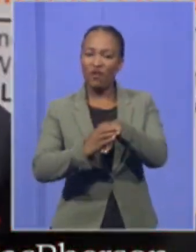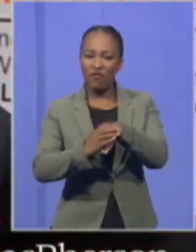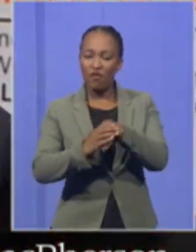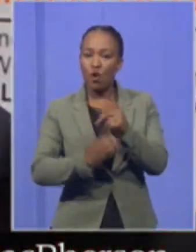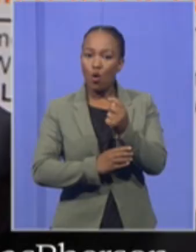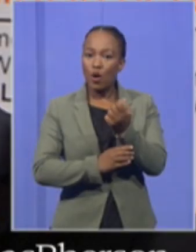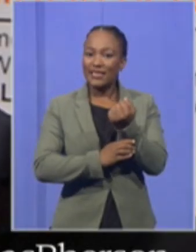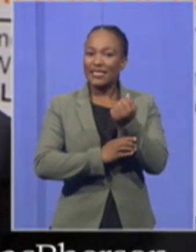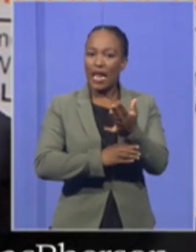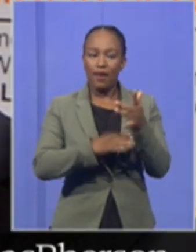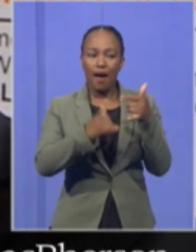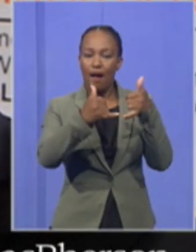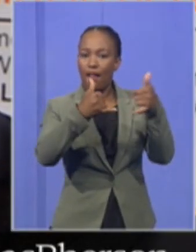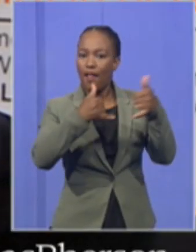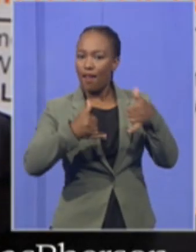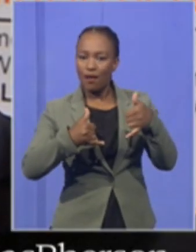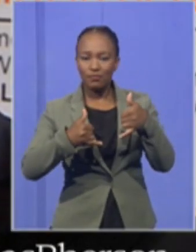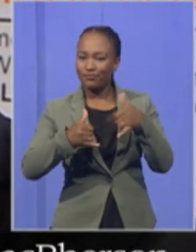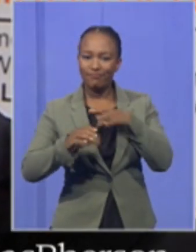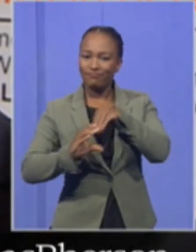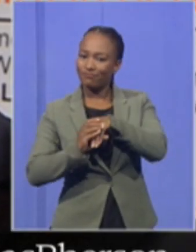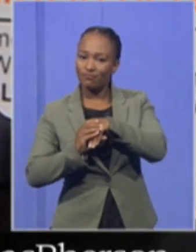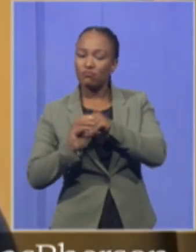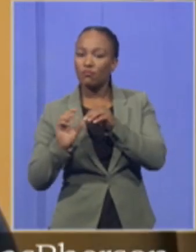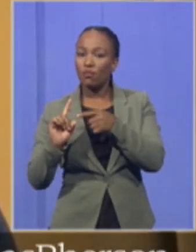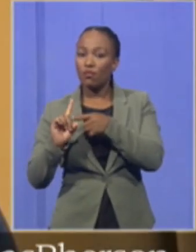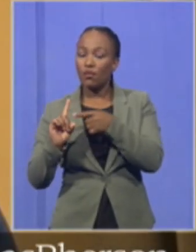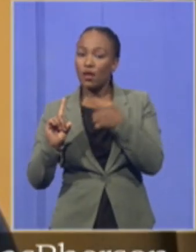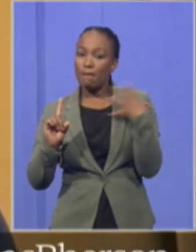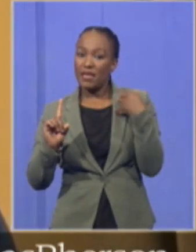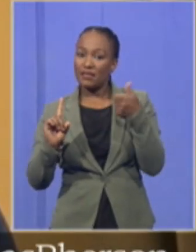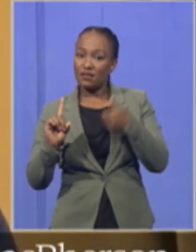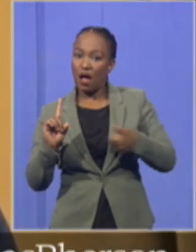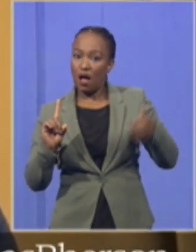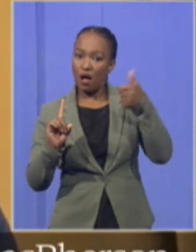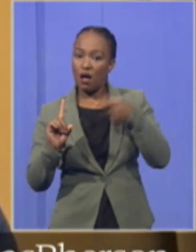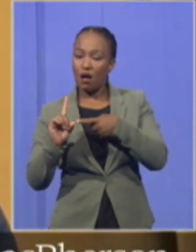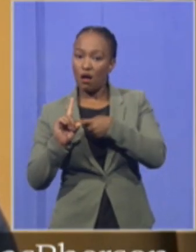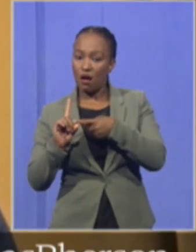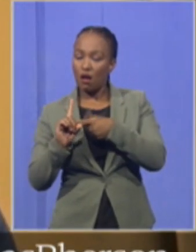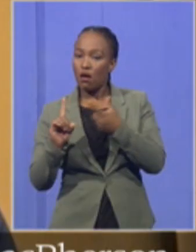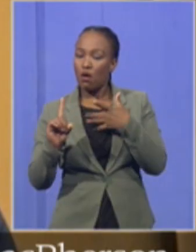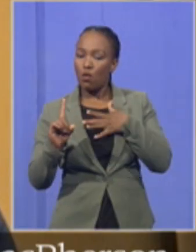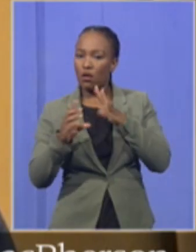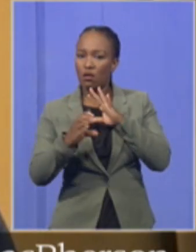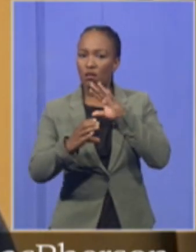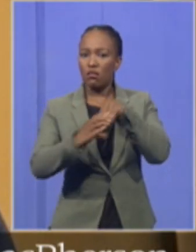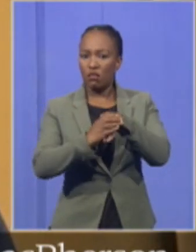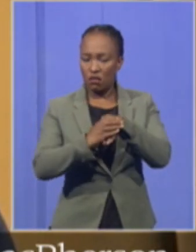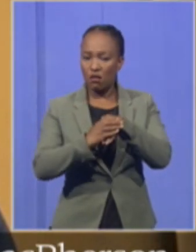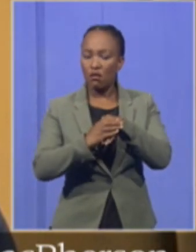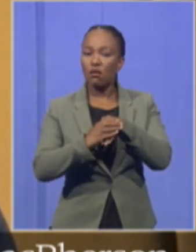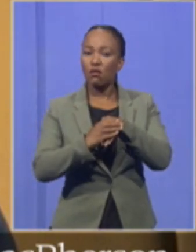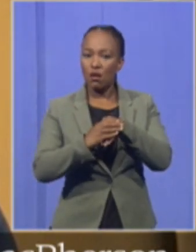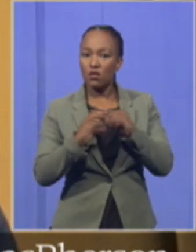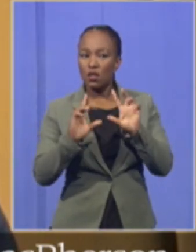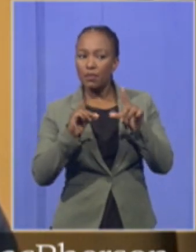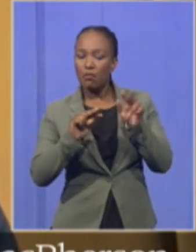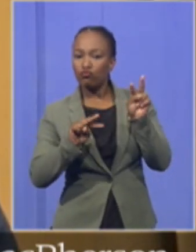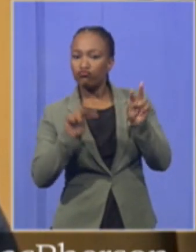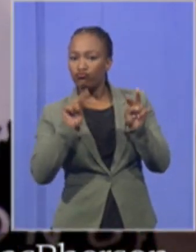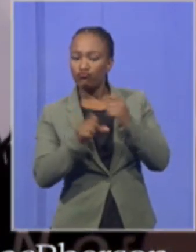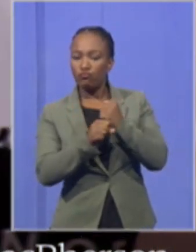dithendara. EFF ya re tona McPherson o kgatlhegela fela dithendara le go netefatsa fa ditlamo tse amanang le tsone di